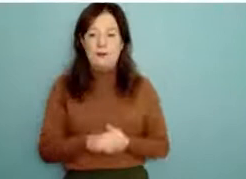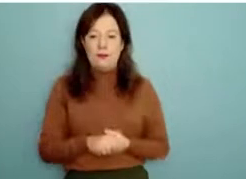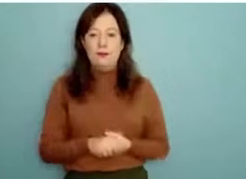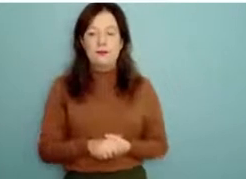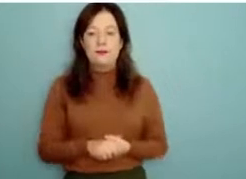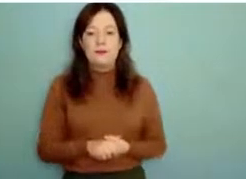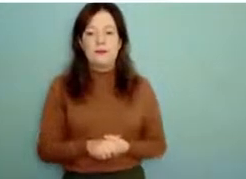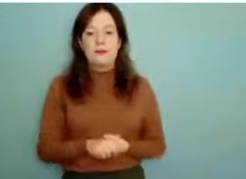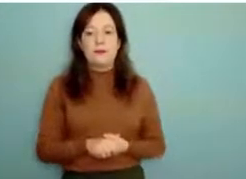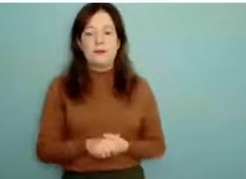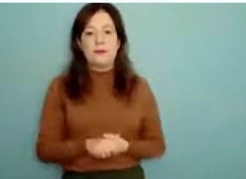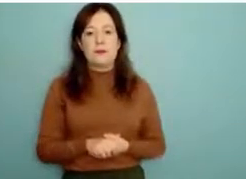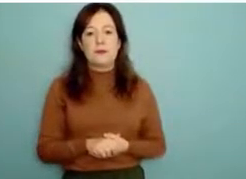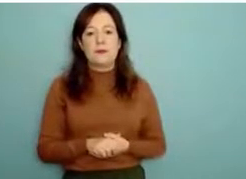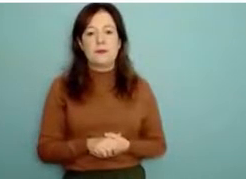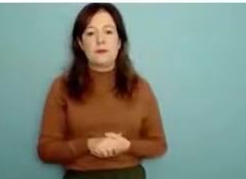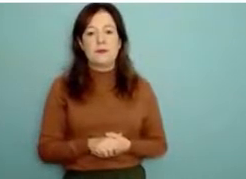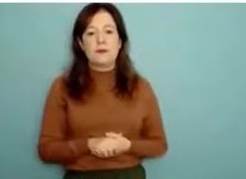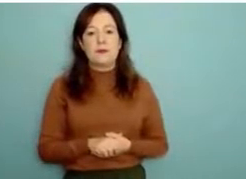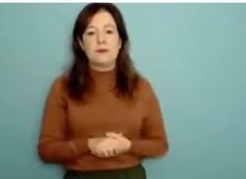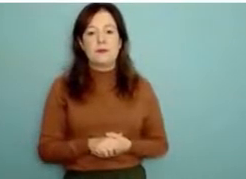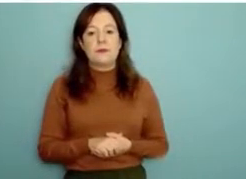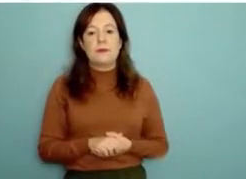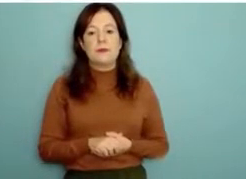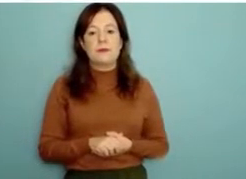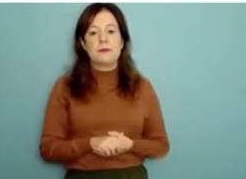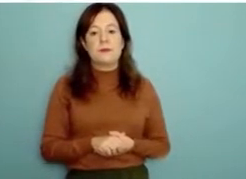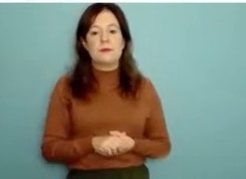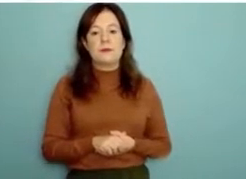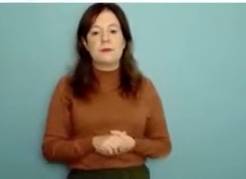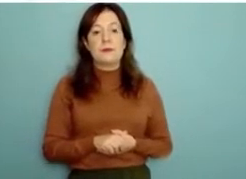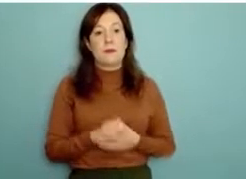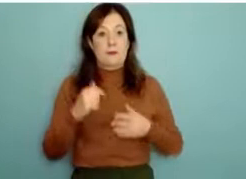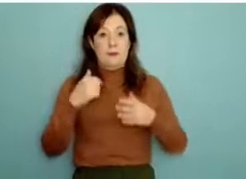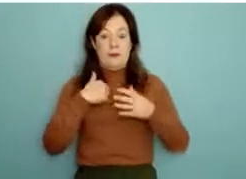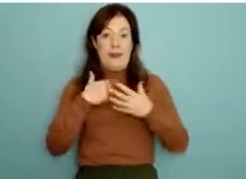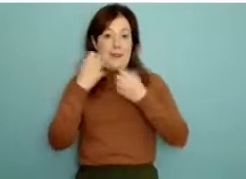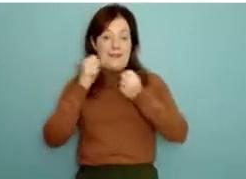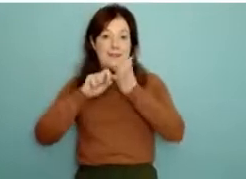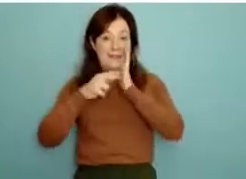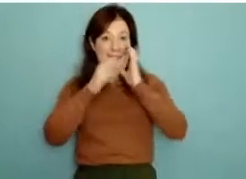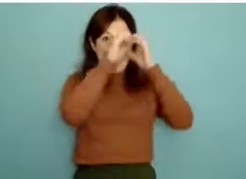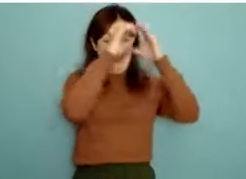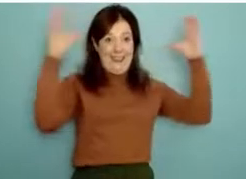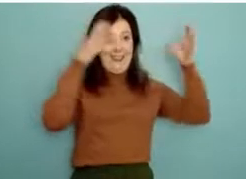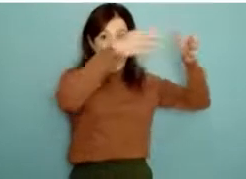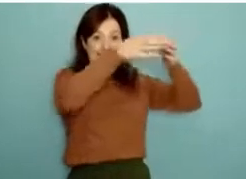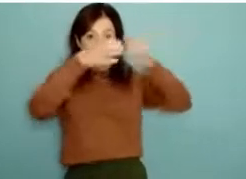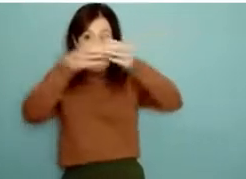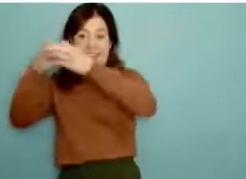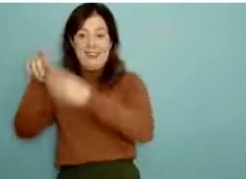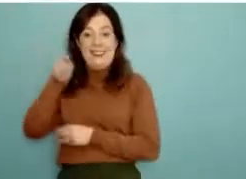This session is brought to you under the Transform and Innovate planet of our vision for the psychological professions. And